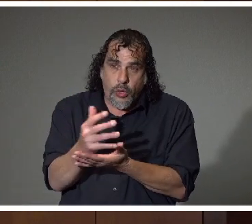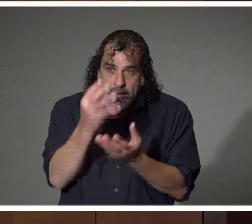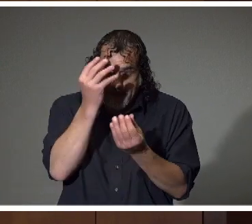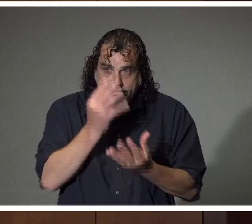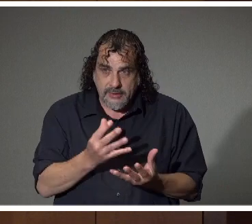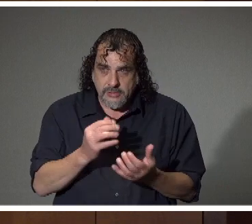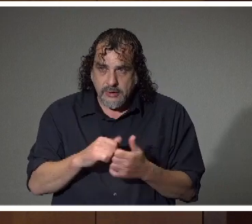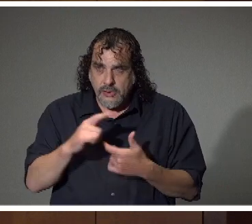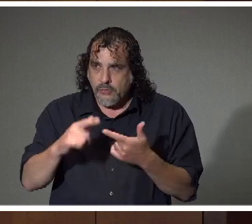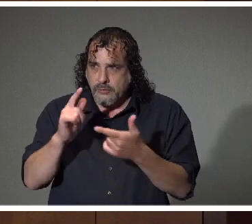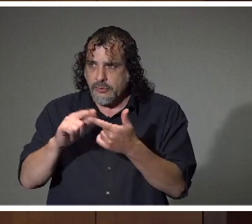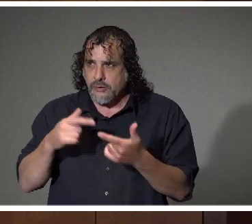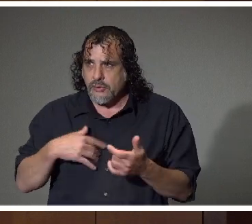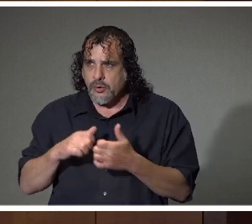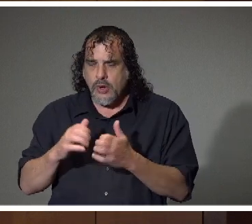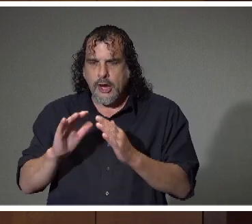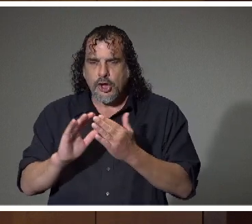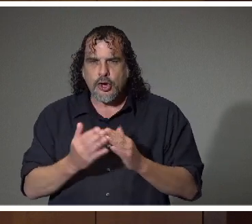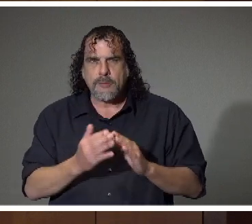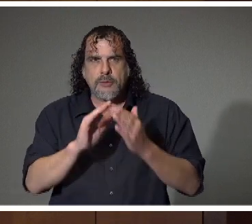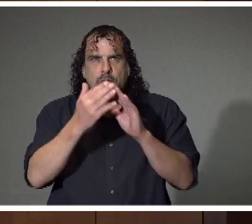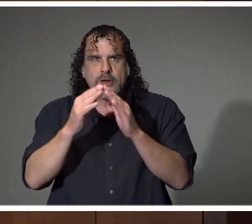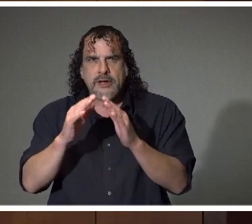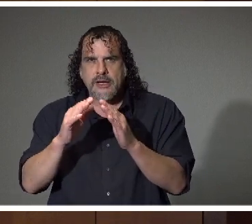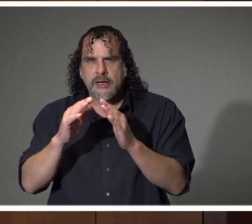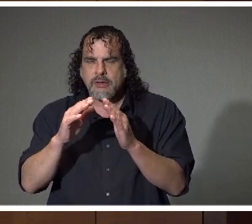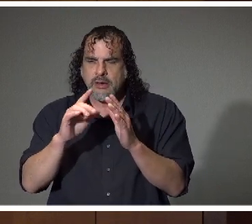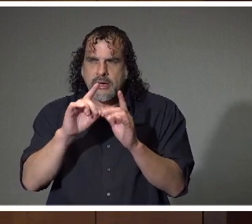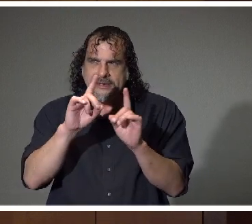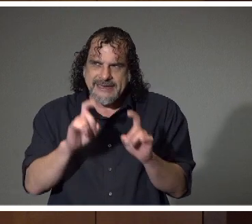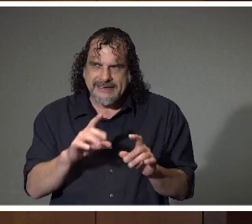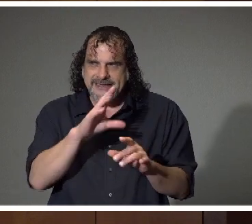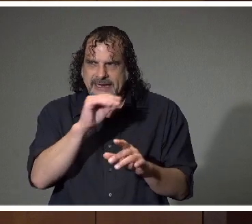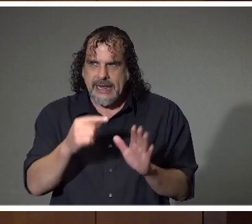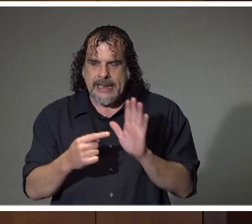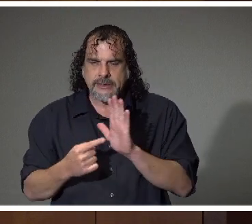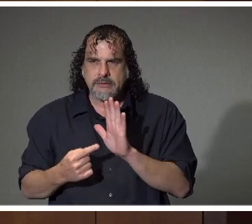you do community testing and sampling?